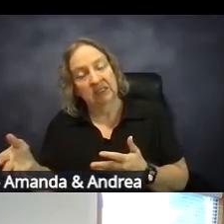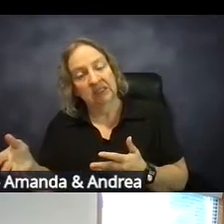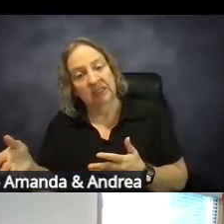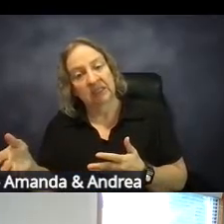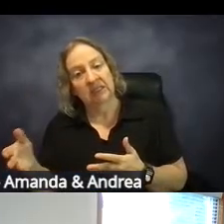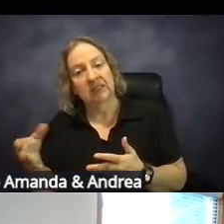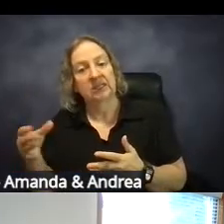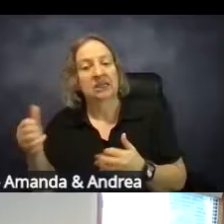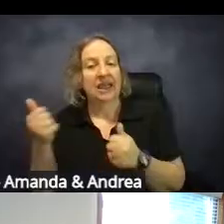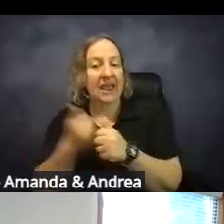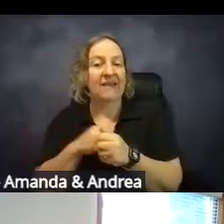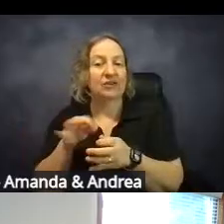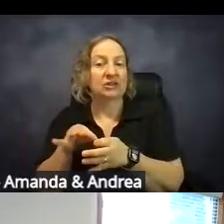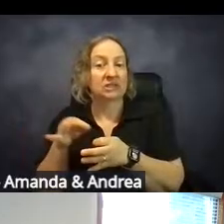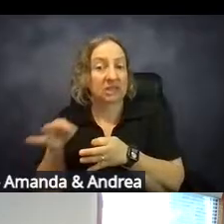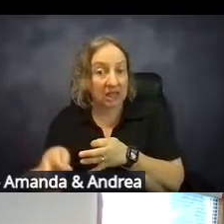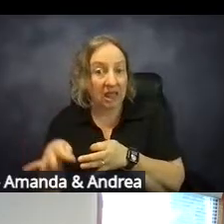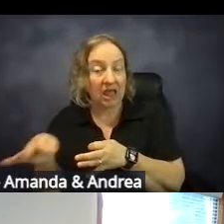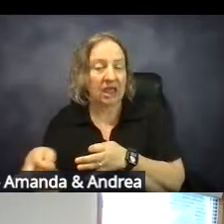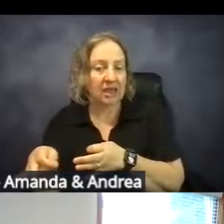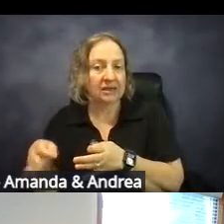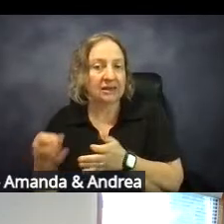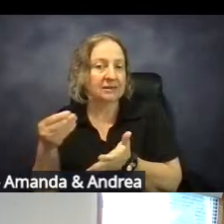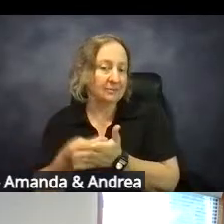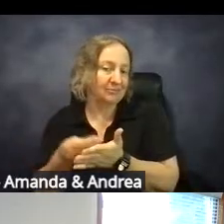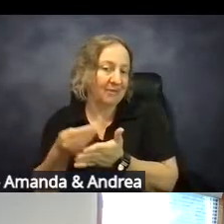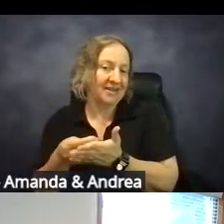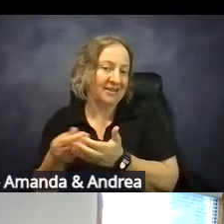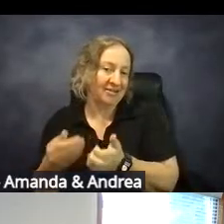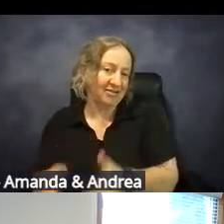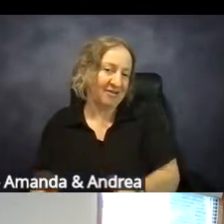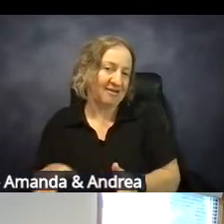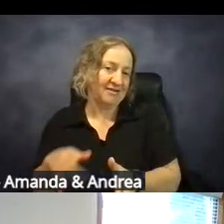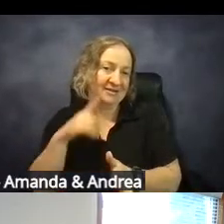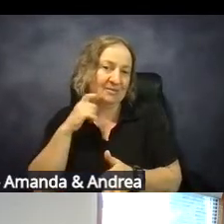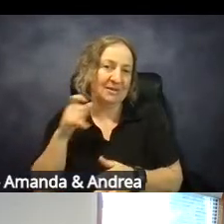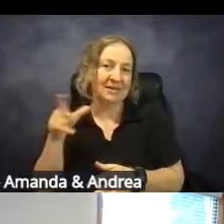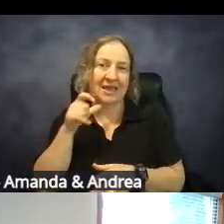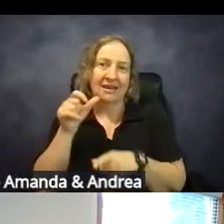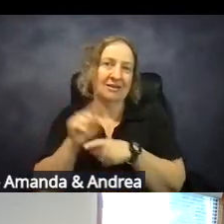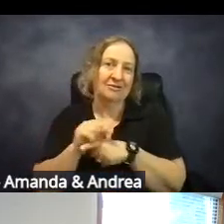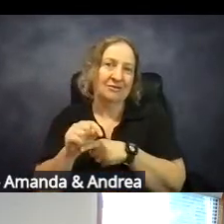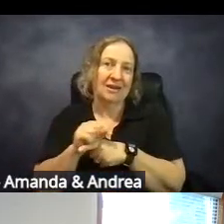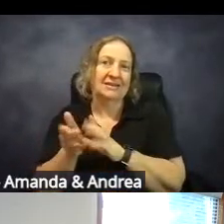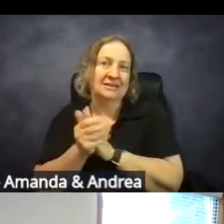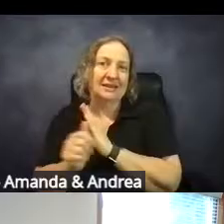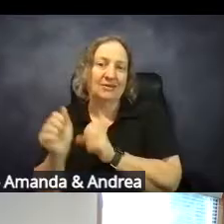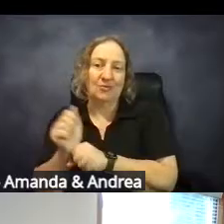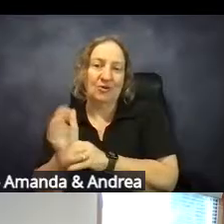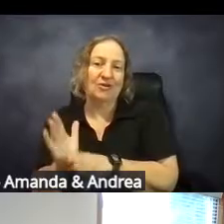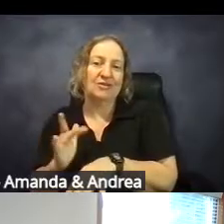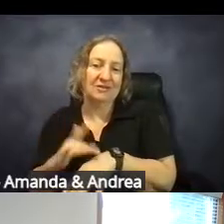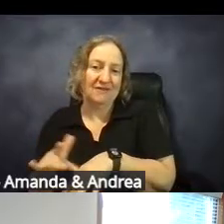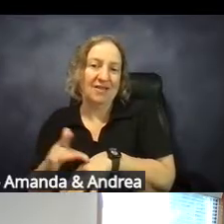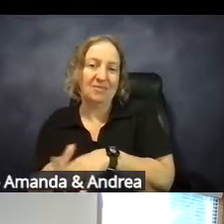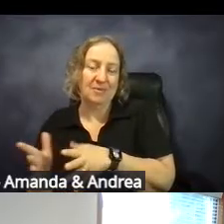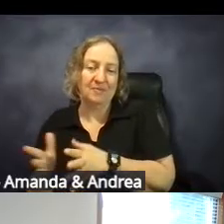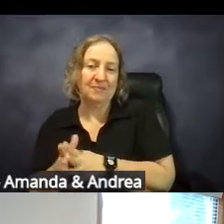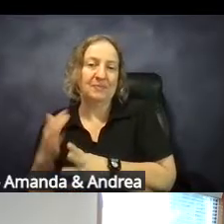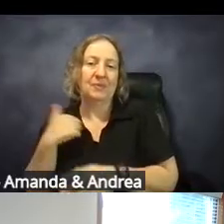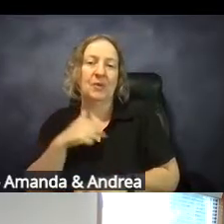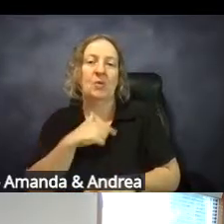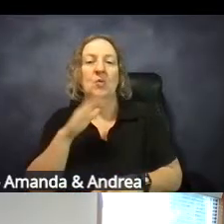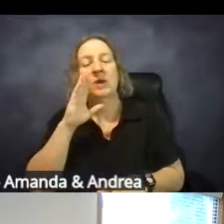And every delay is money because there were not trained and skilled workers available. And we know